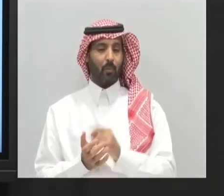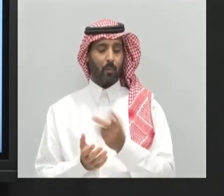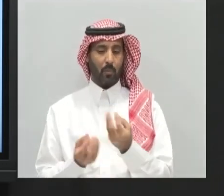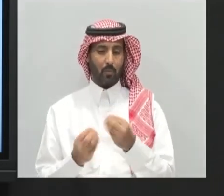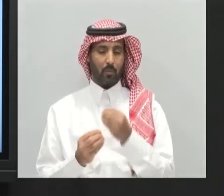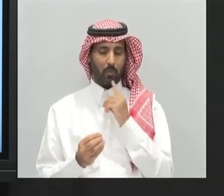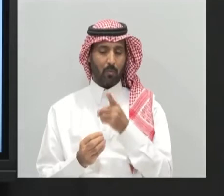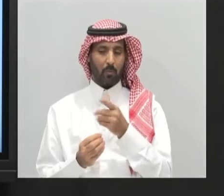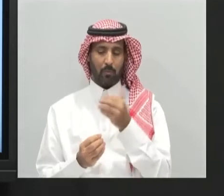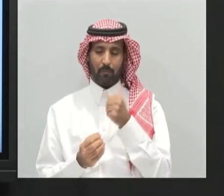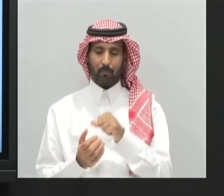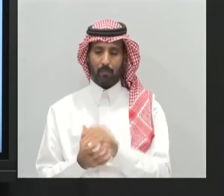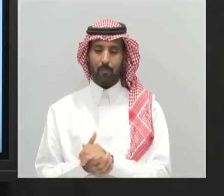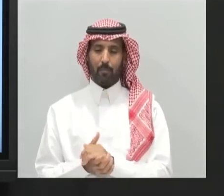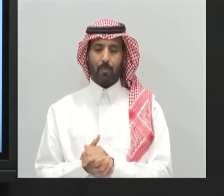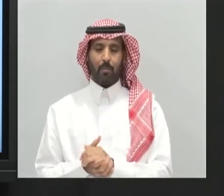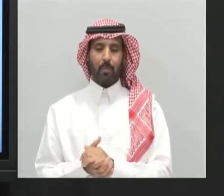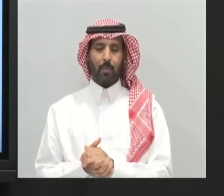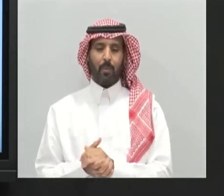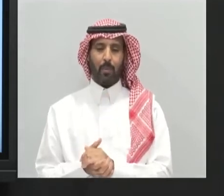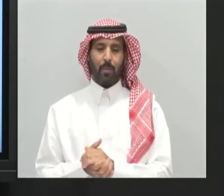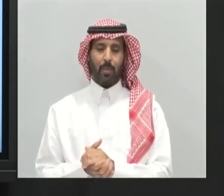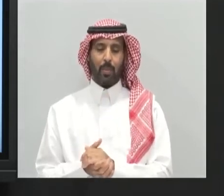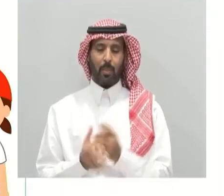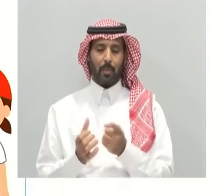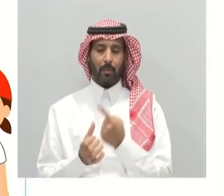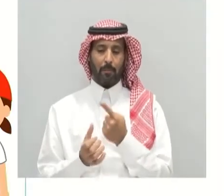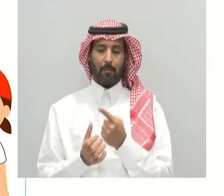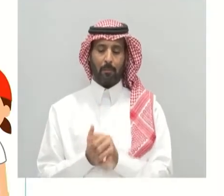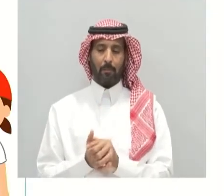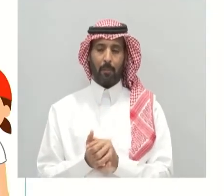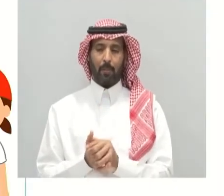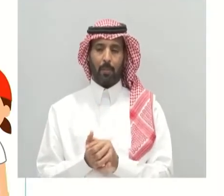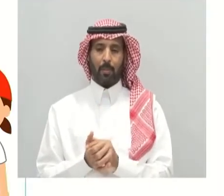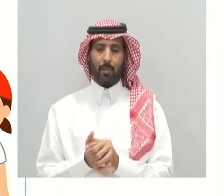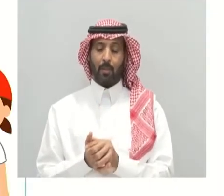more time with these comments. So the first comment we have here is